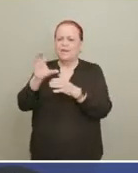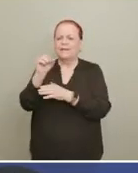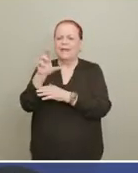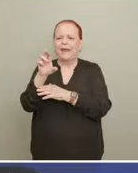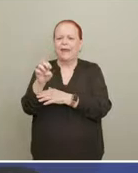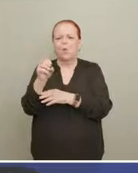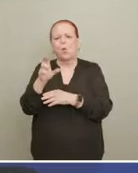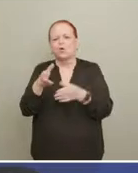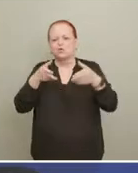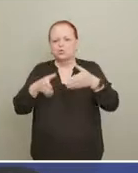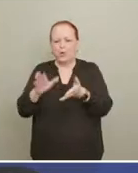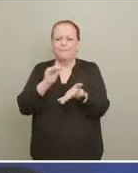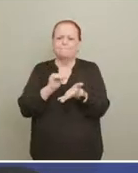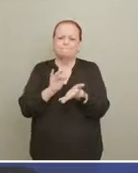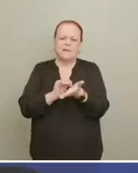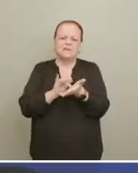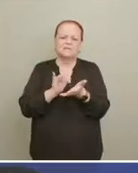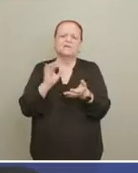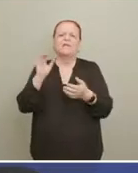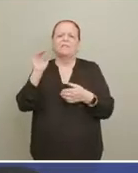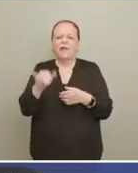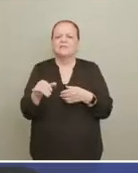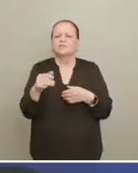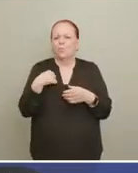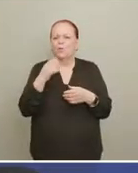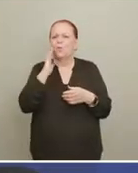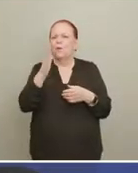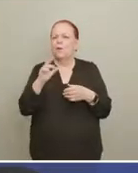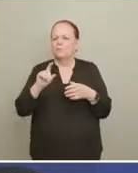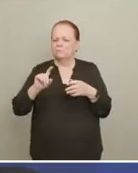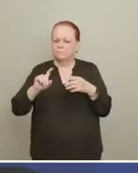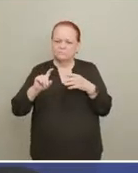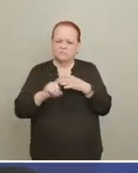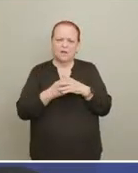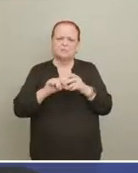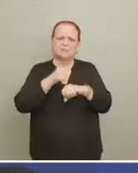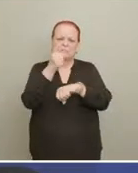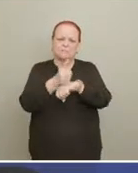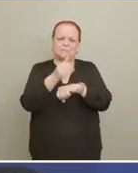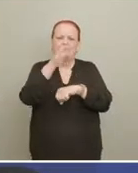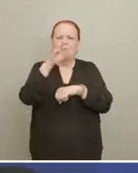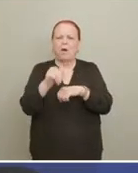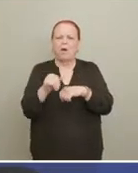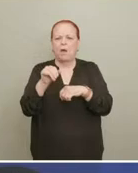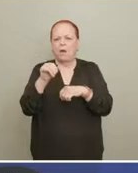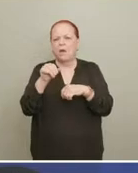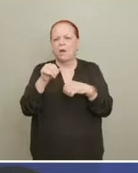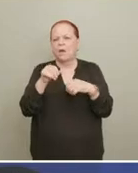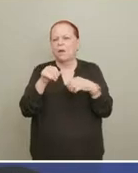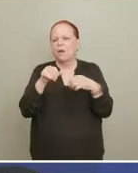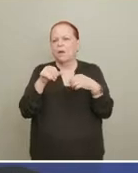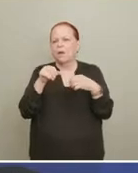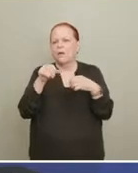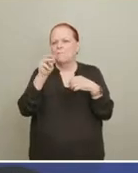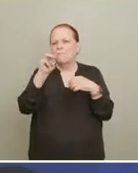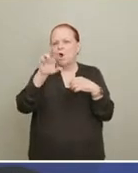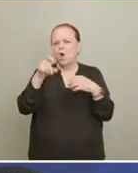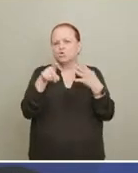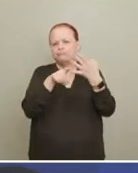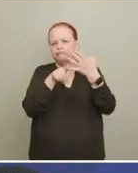medicine, and that will be coming out as soon as we can make that happen. I think by the end of this month, I think we'll have some effort going out